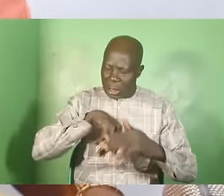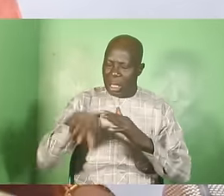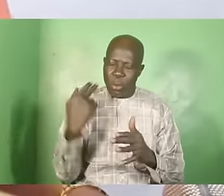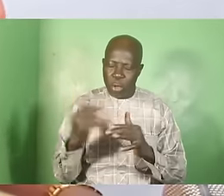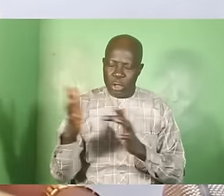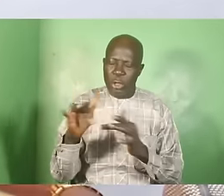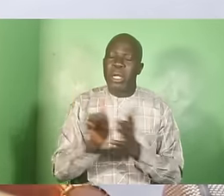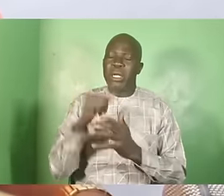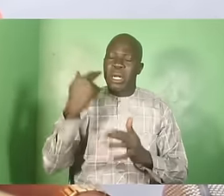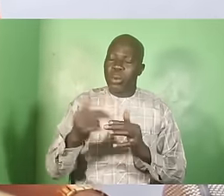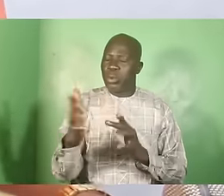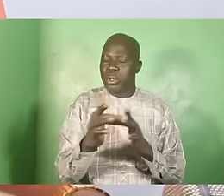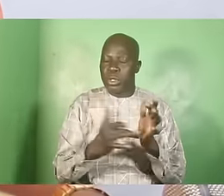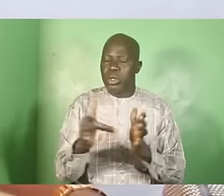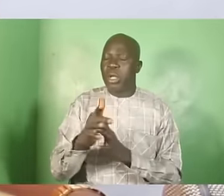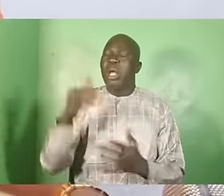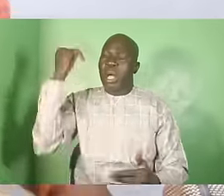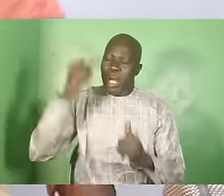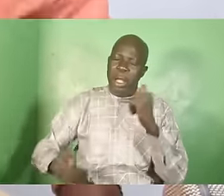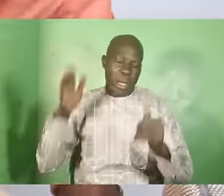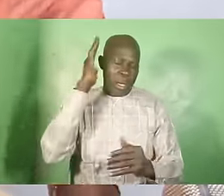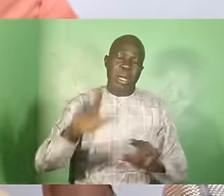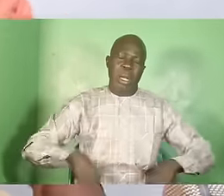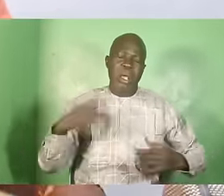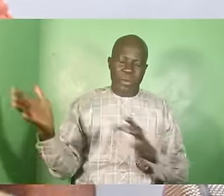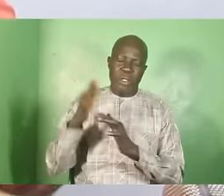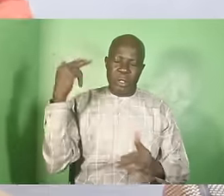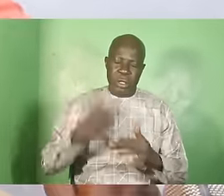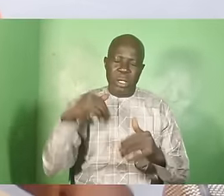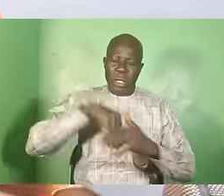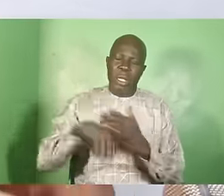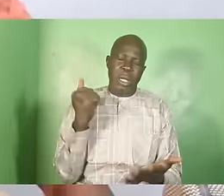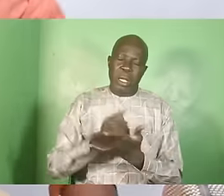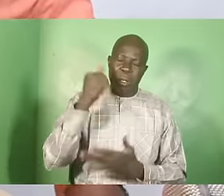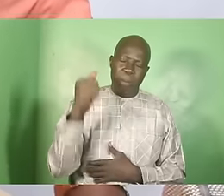command no man will say, and don't know what that the one that God has not stopped, and you only